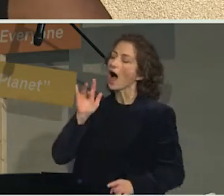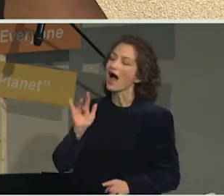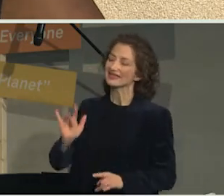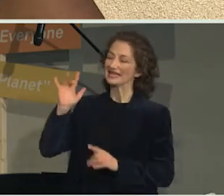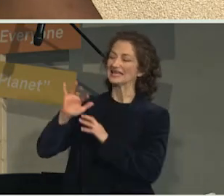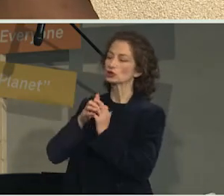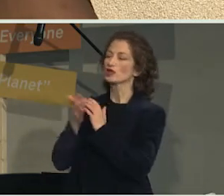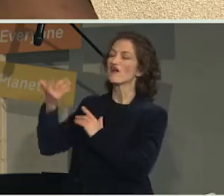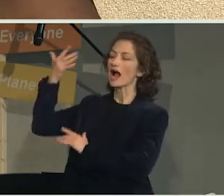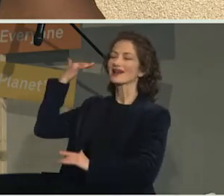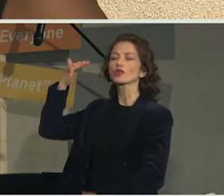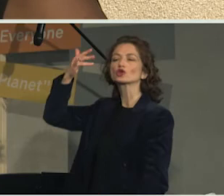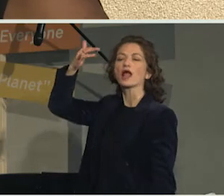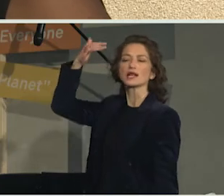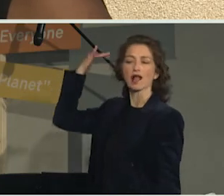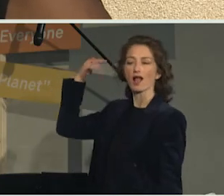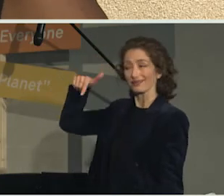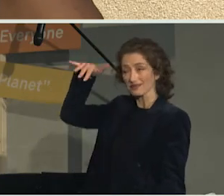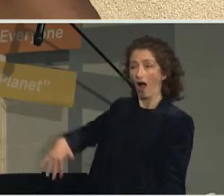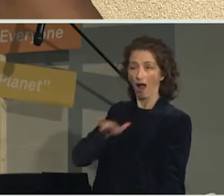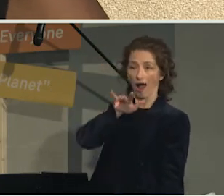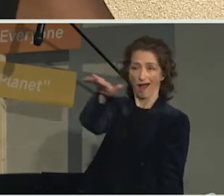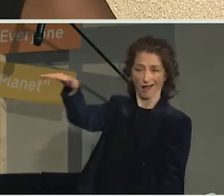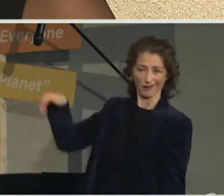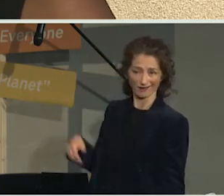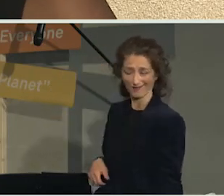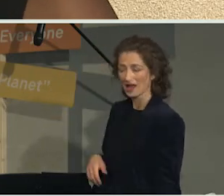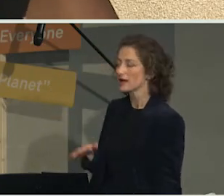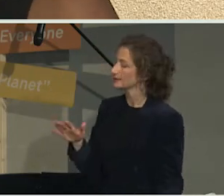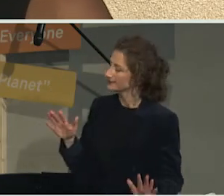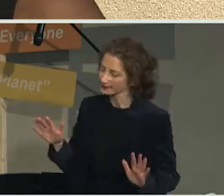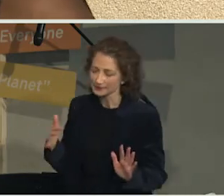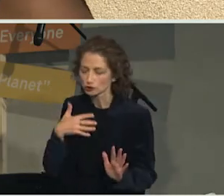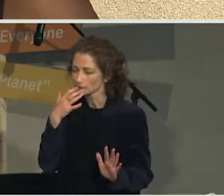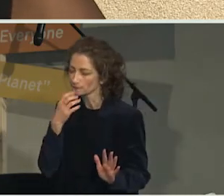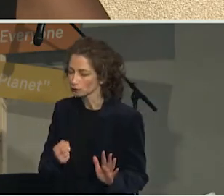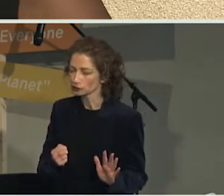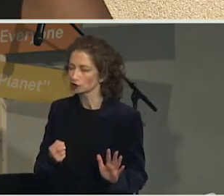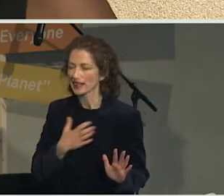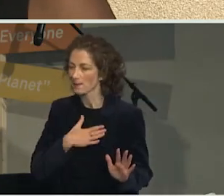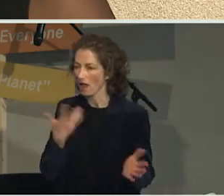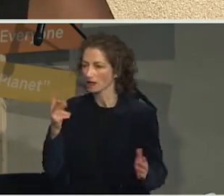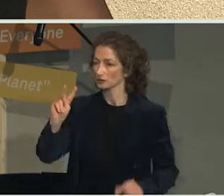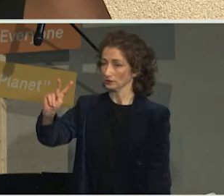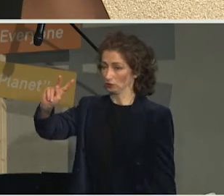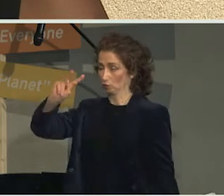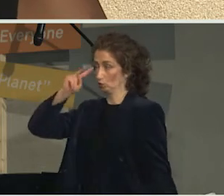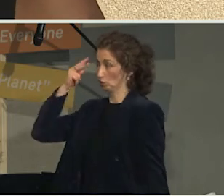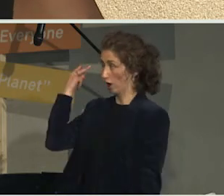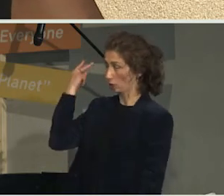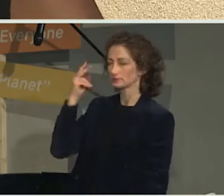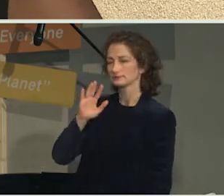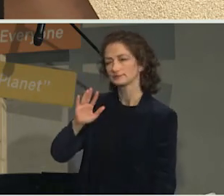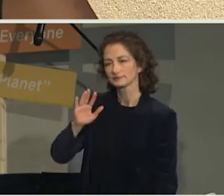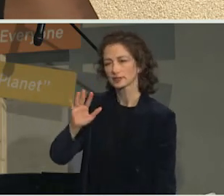in vogue these days, I want to redouble our efforts to look back to tell the long story of how we've come to this